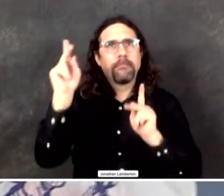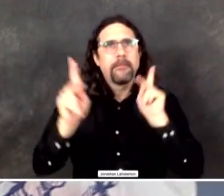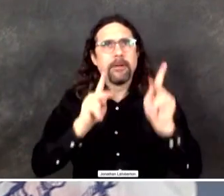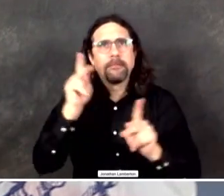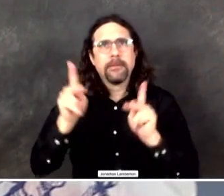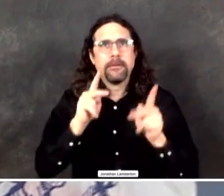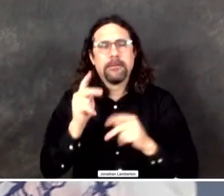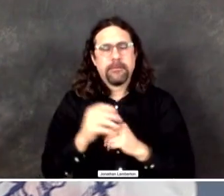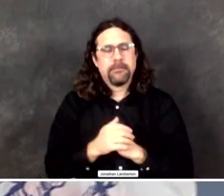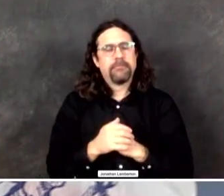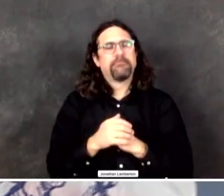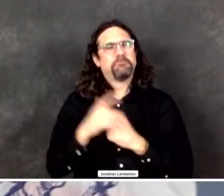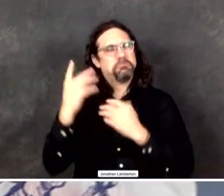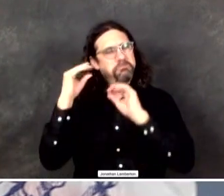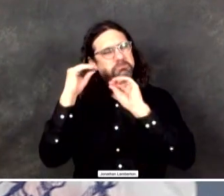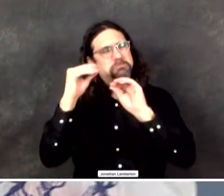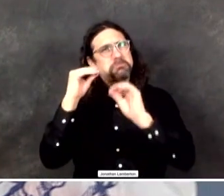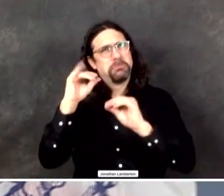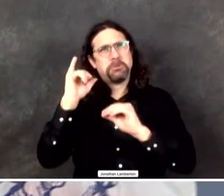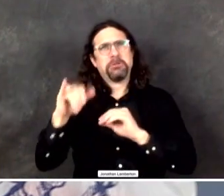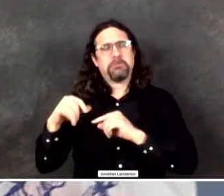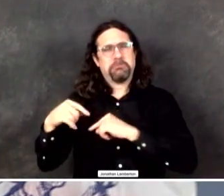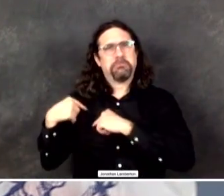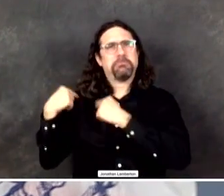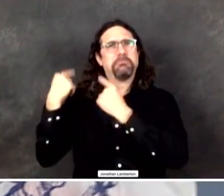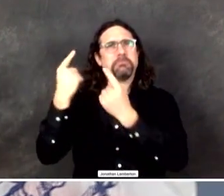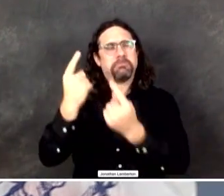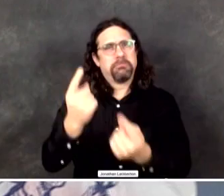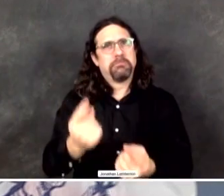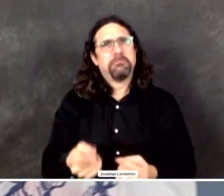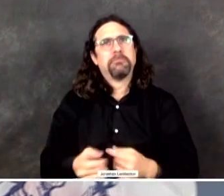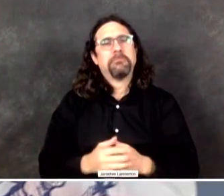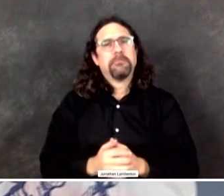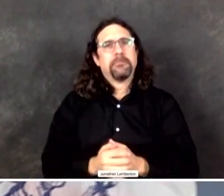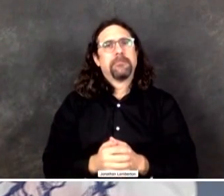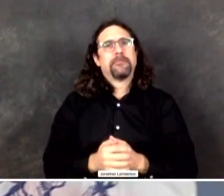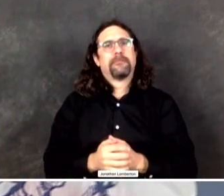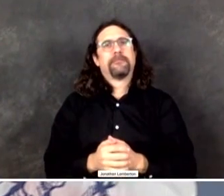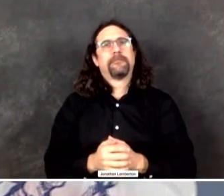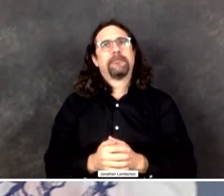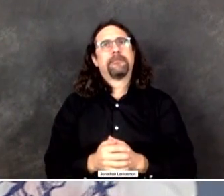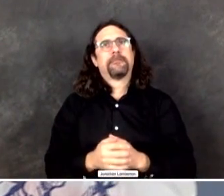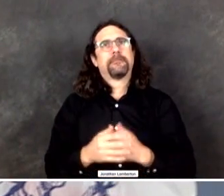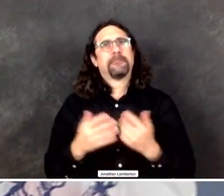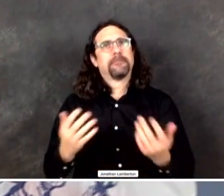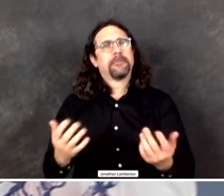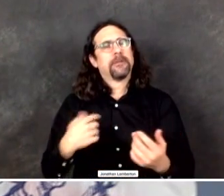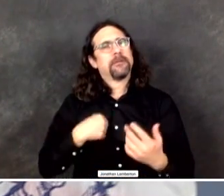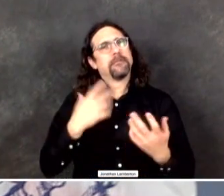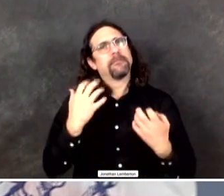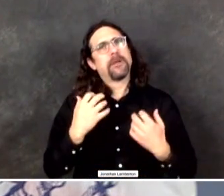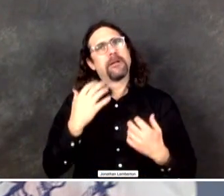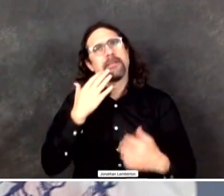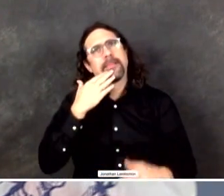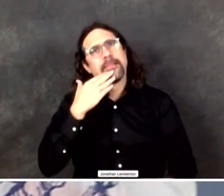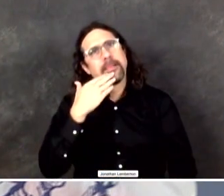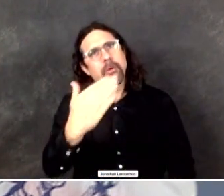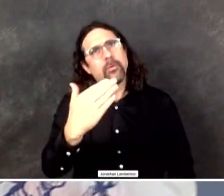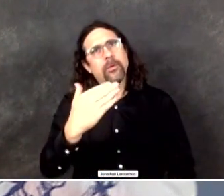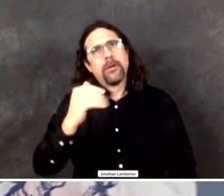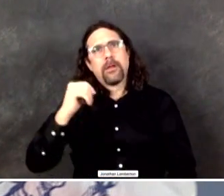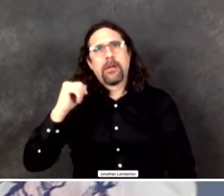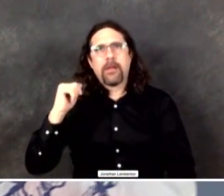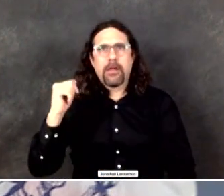everyone, thank you. Thank you for stepping up, and I'm going to ask you to keep stepping up. I'm going to ask you to dig deep and help us through to the end of this